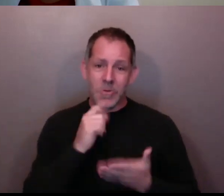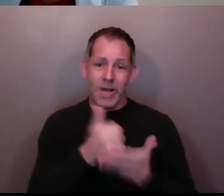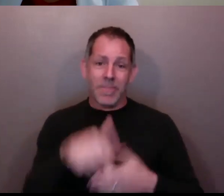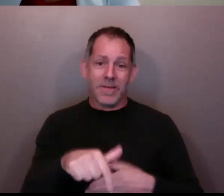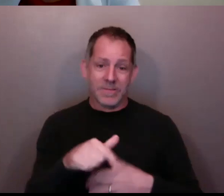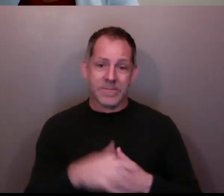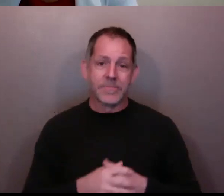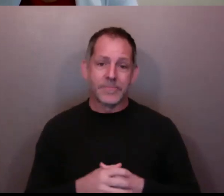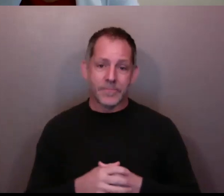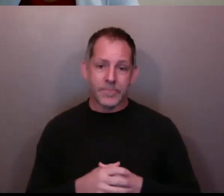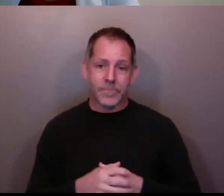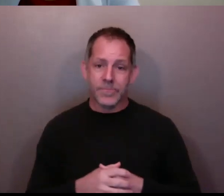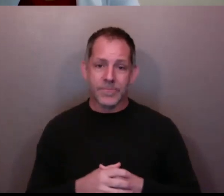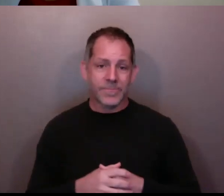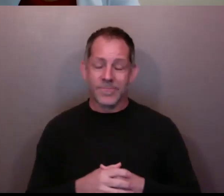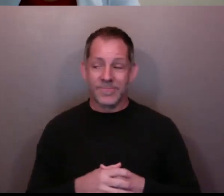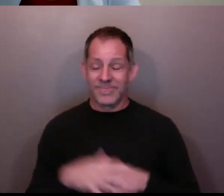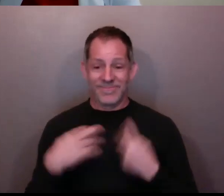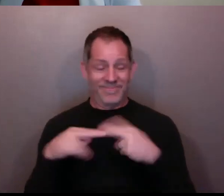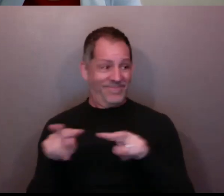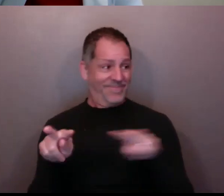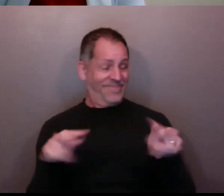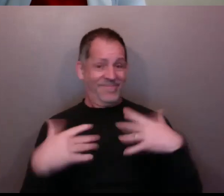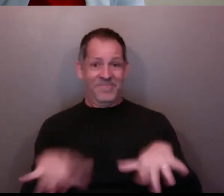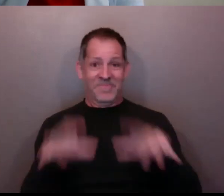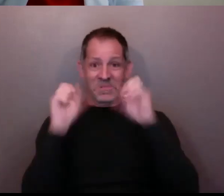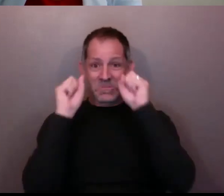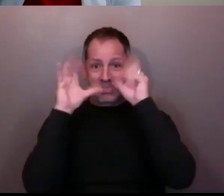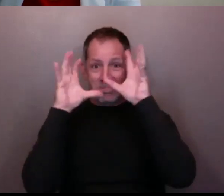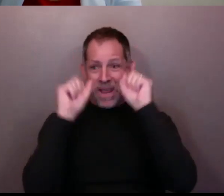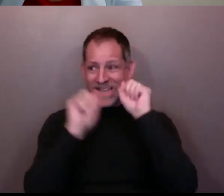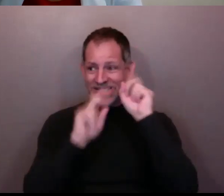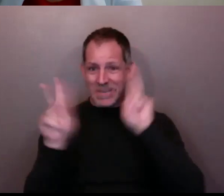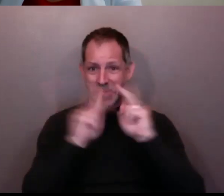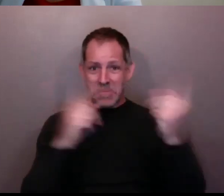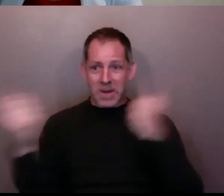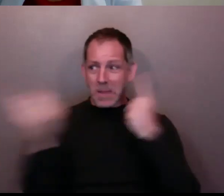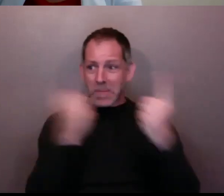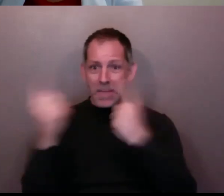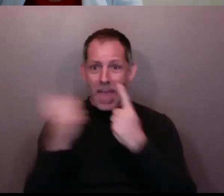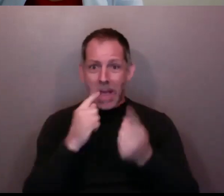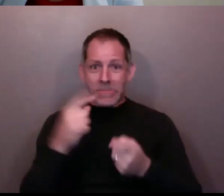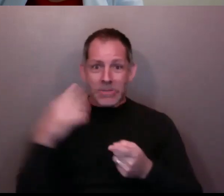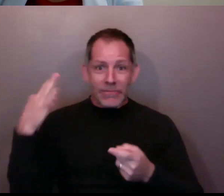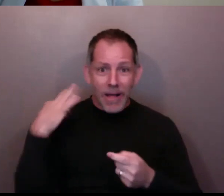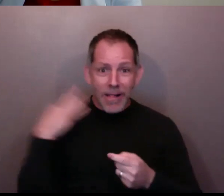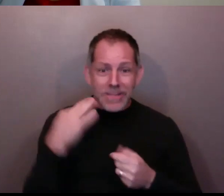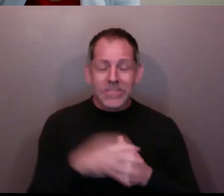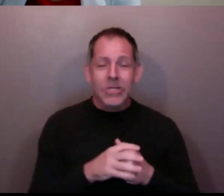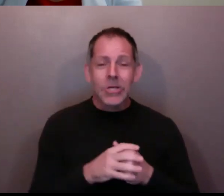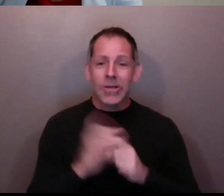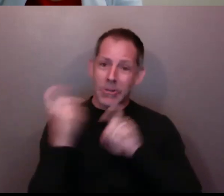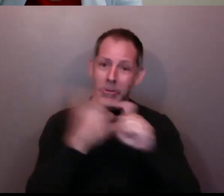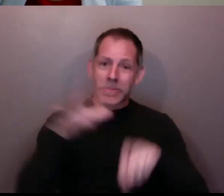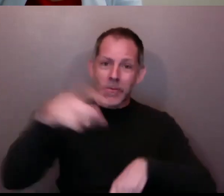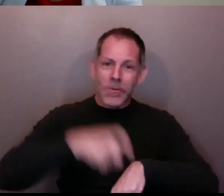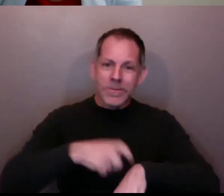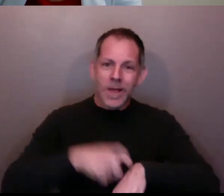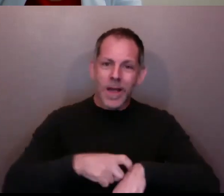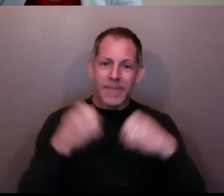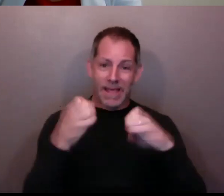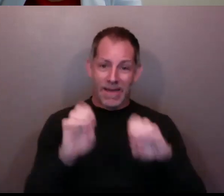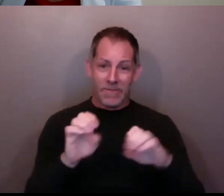that. So we do need more volunteers as we are continuing to work